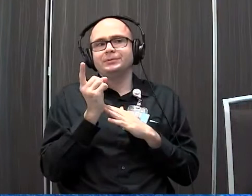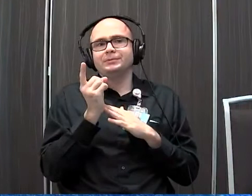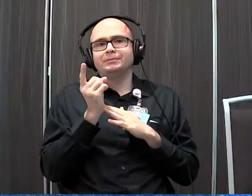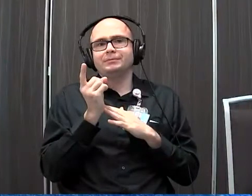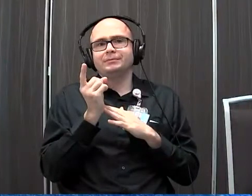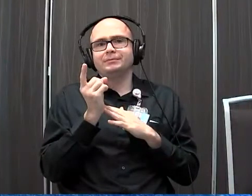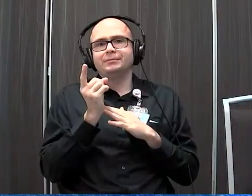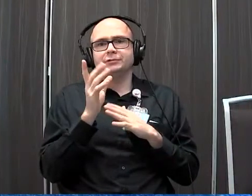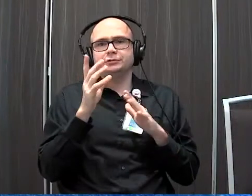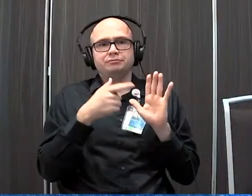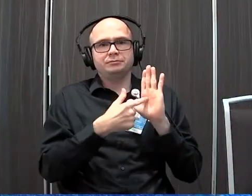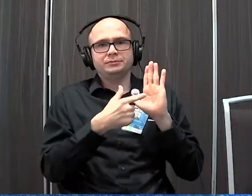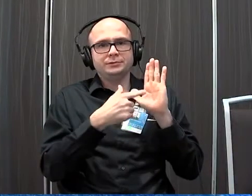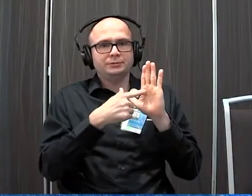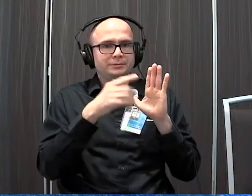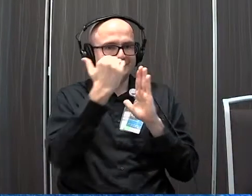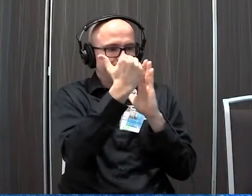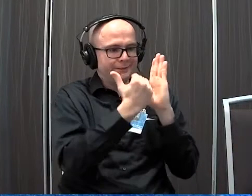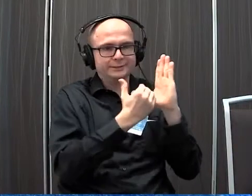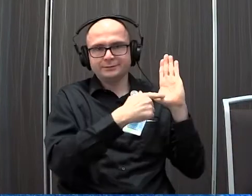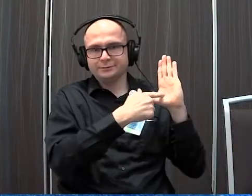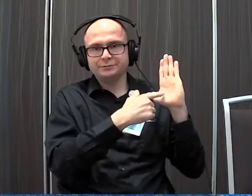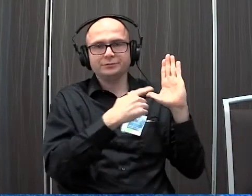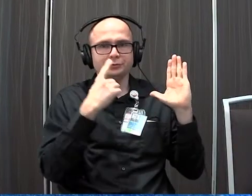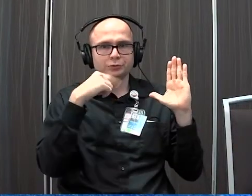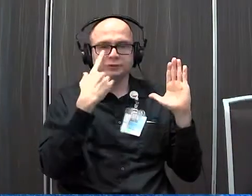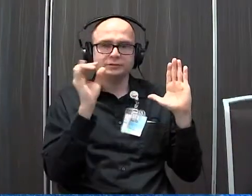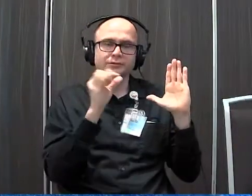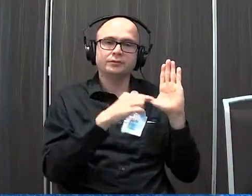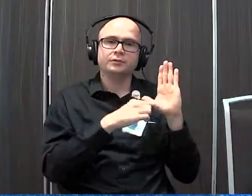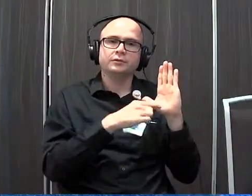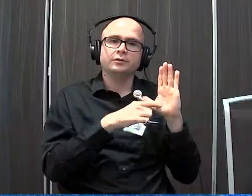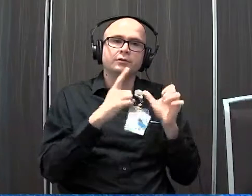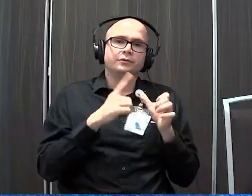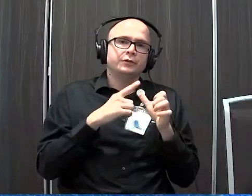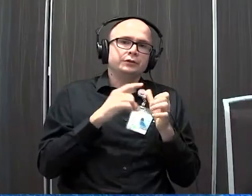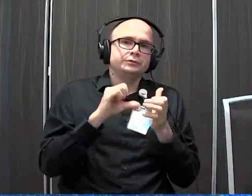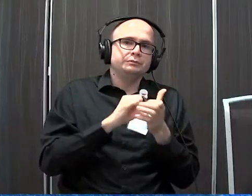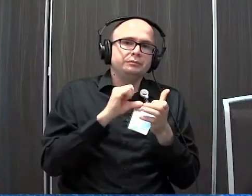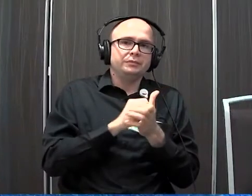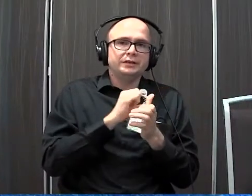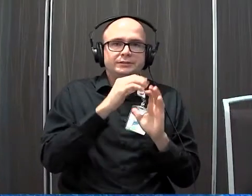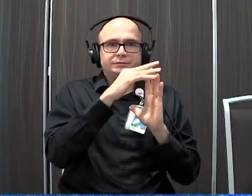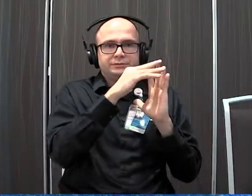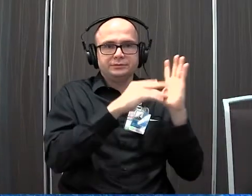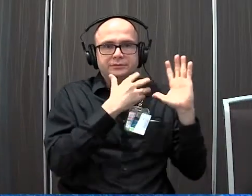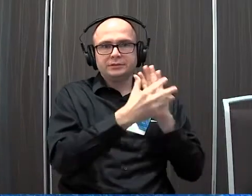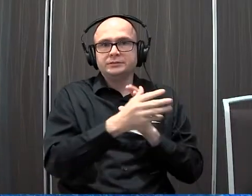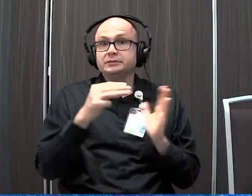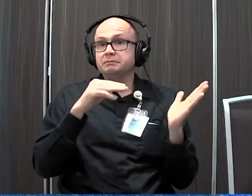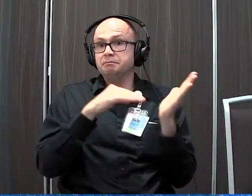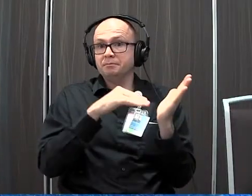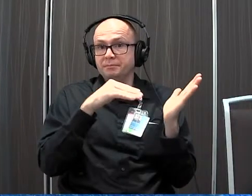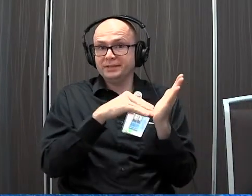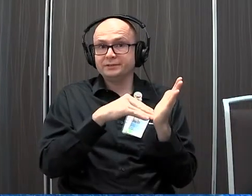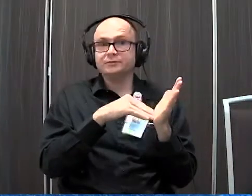kind of give you an outline of what the checklist actually looks like. So this is the first page of the checklist. It's the medical domain.